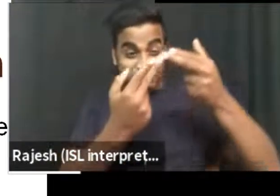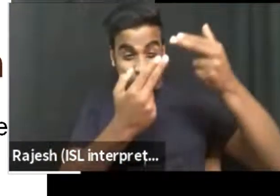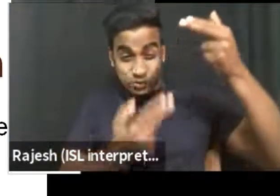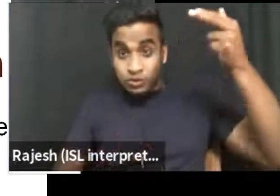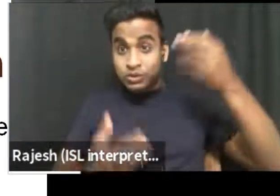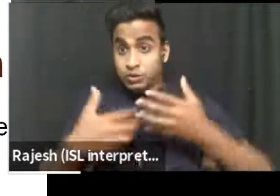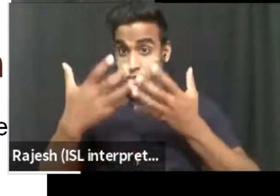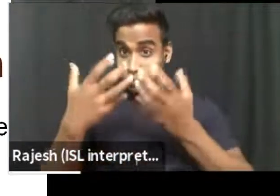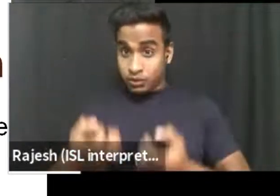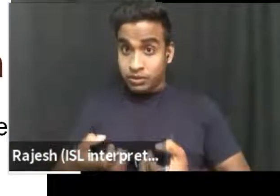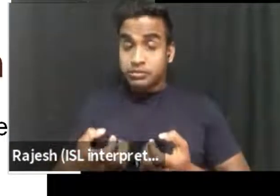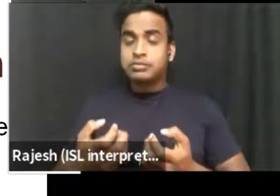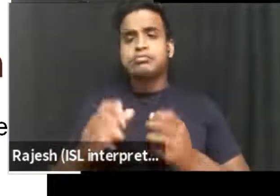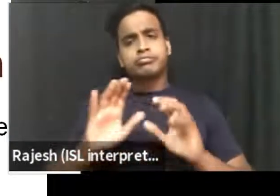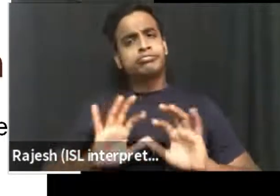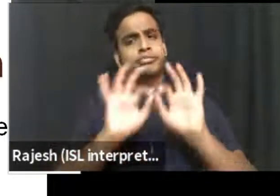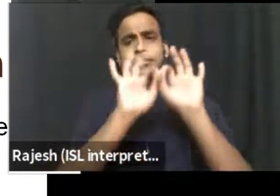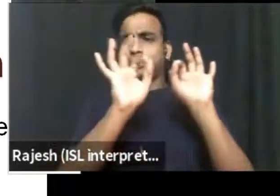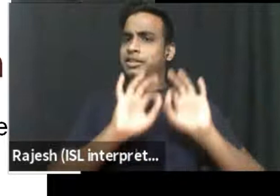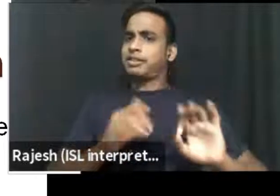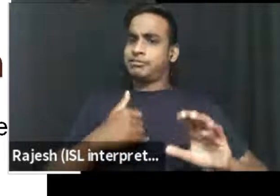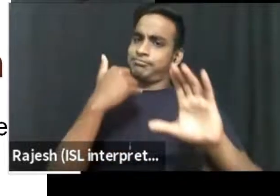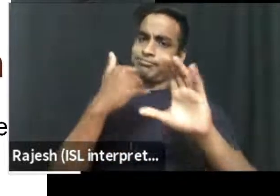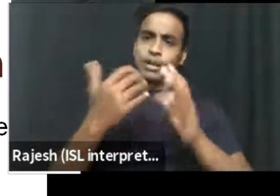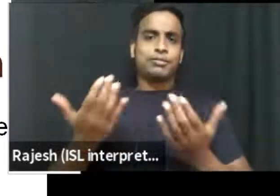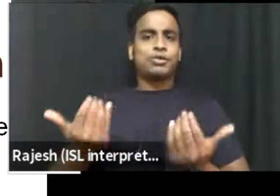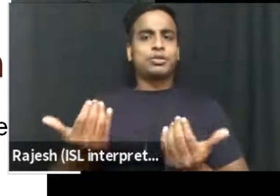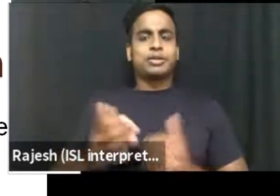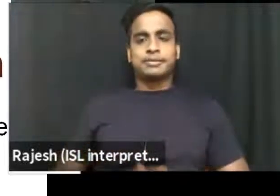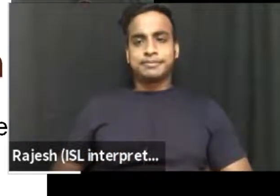information, we do have a detailed paper also.